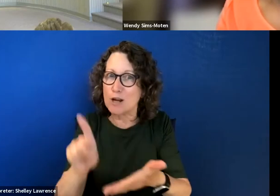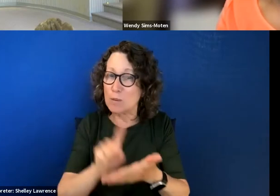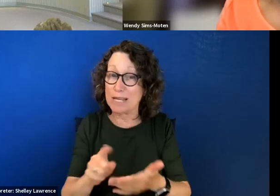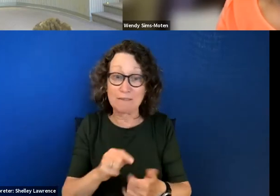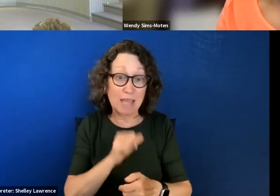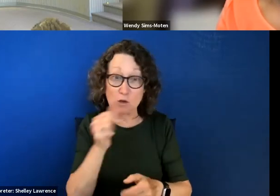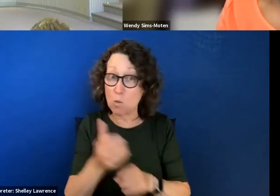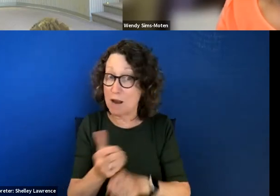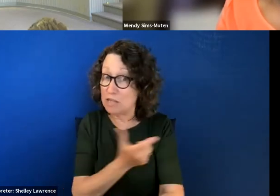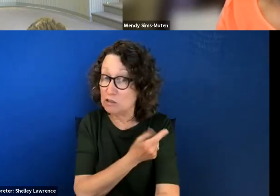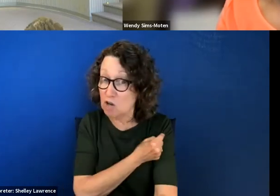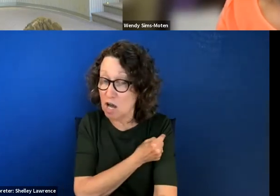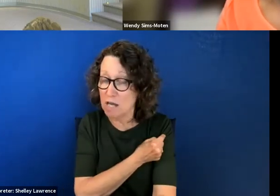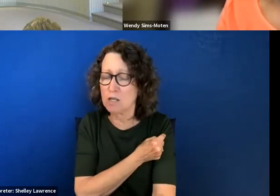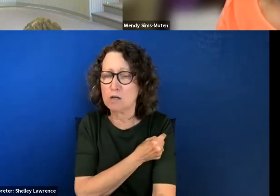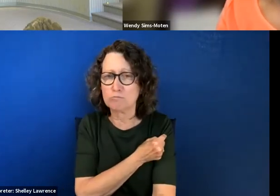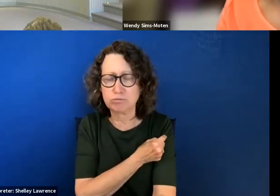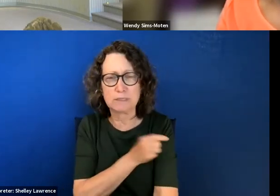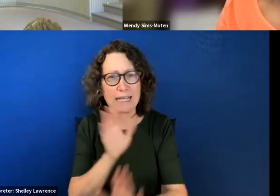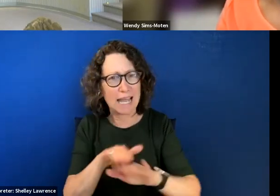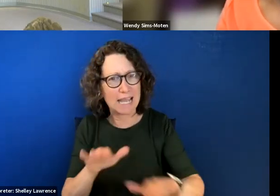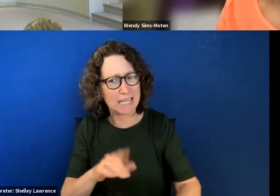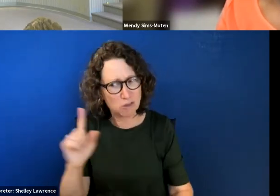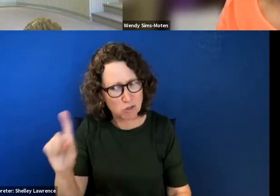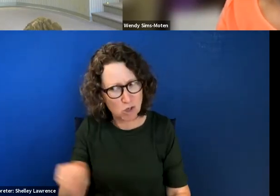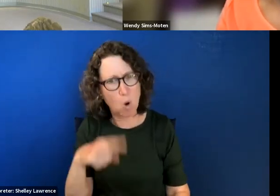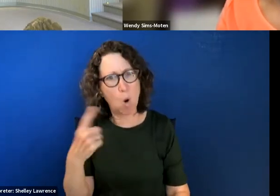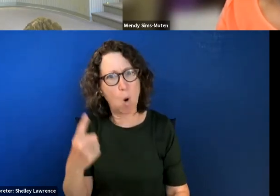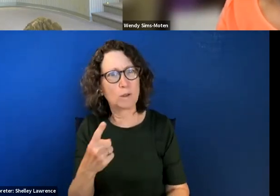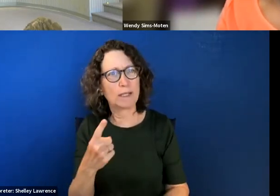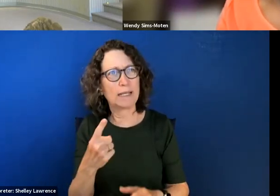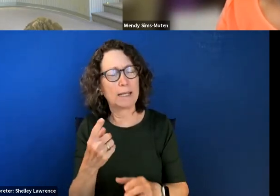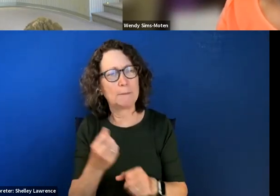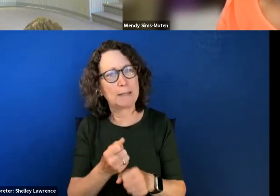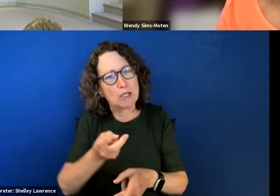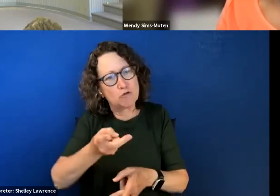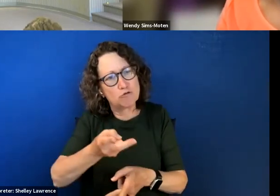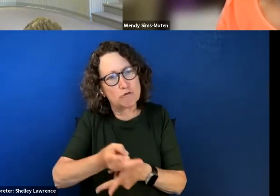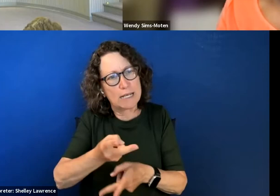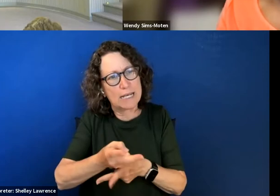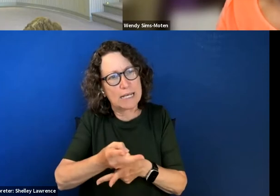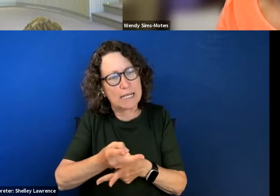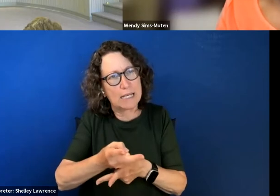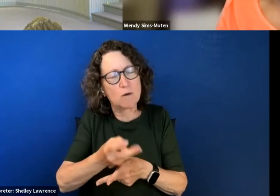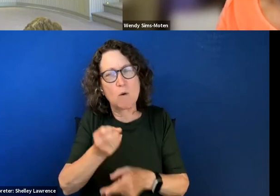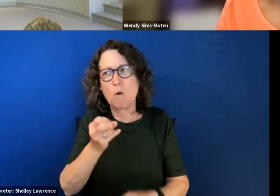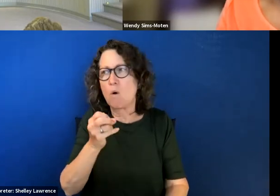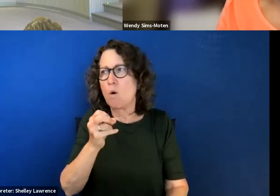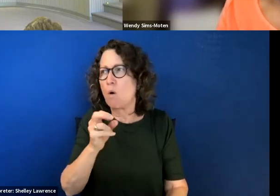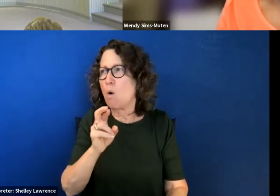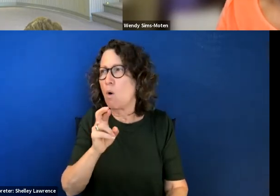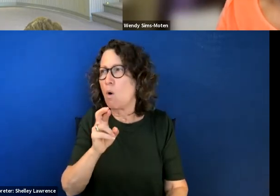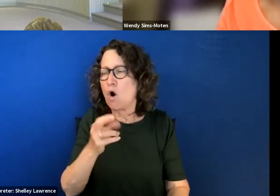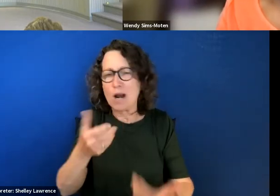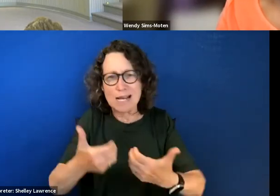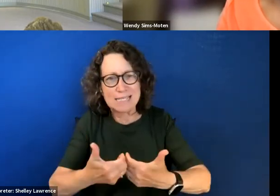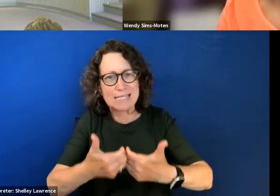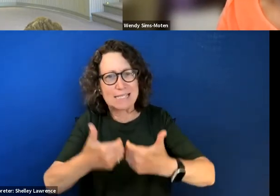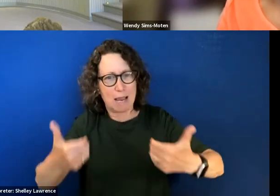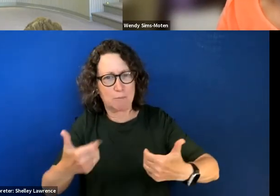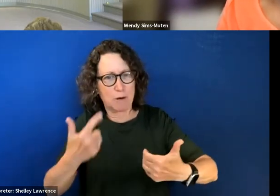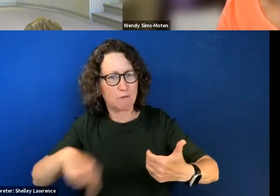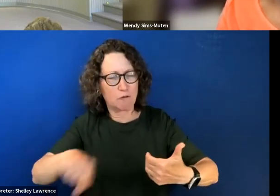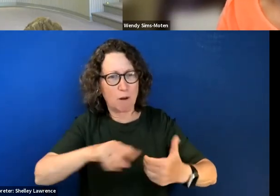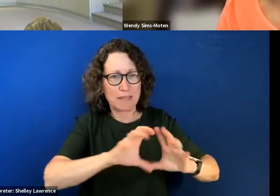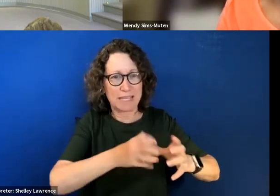don't have the shot. Kids should only be treated or separated from the rest